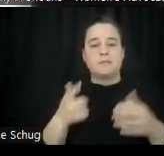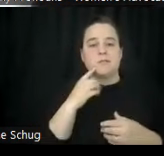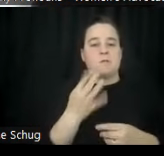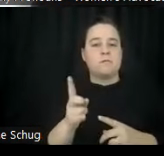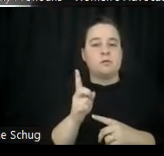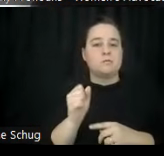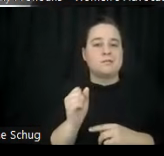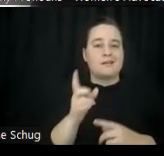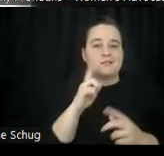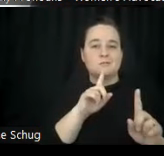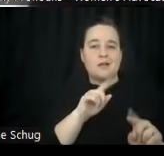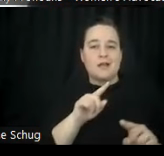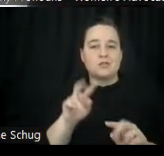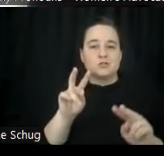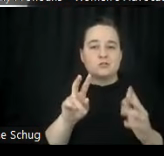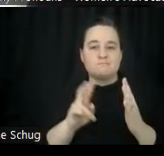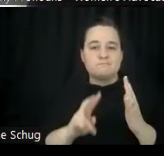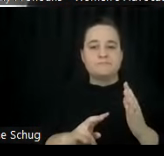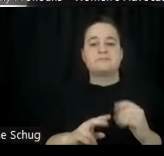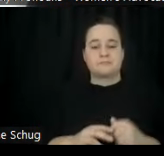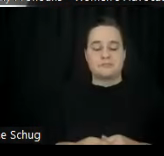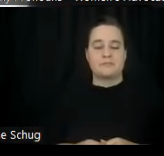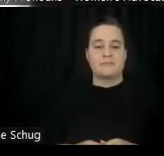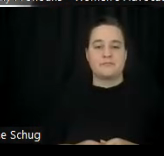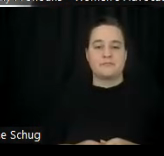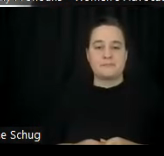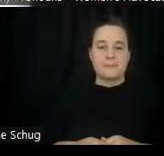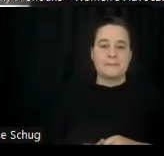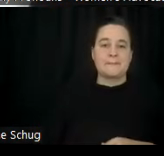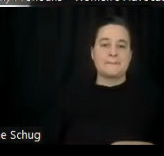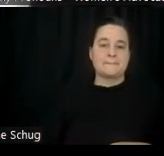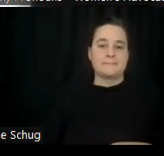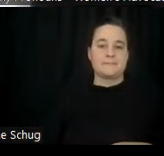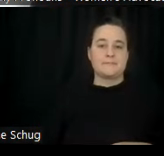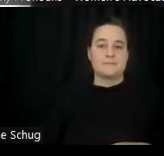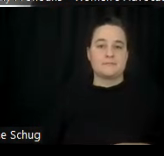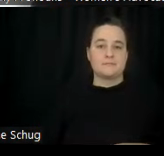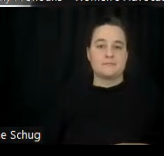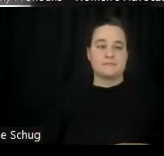folks a couple of seconds here to look at the poll options and feel free.